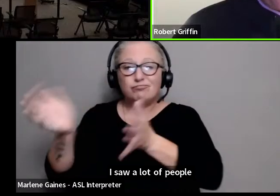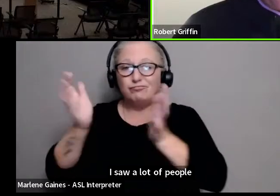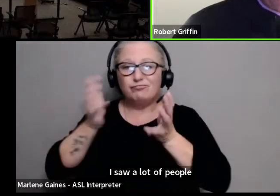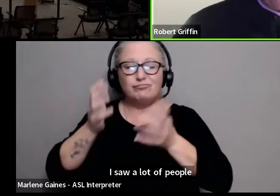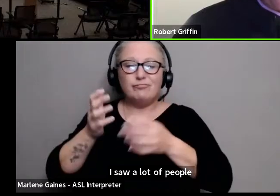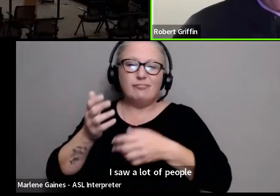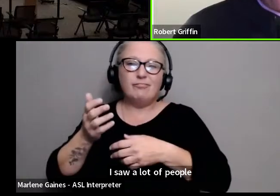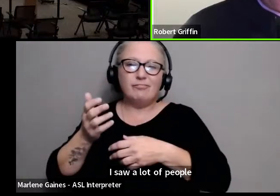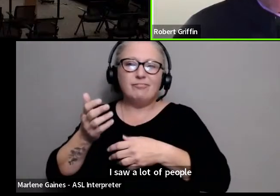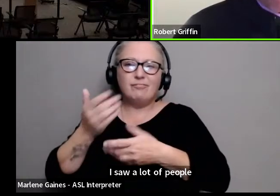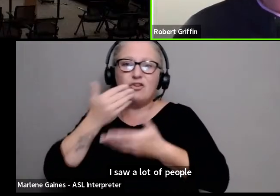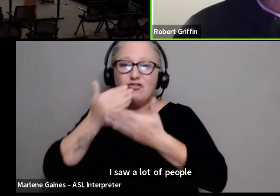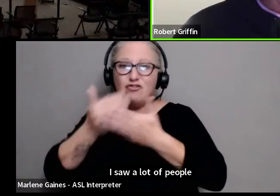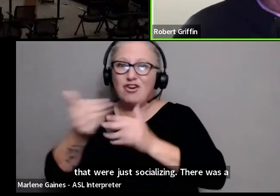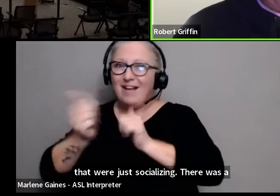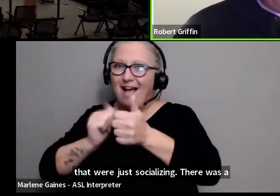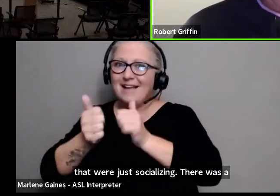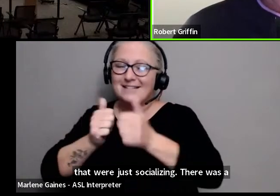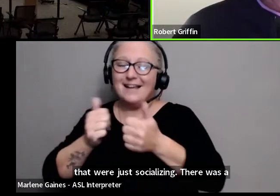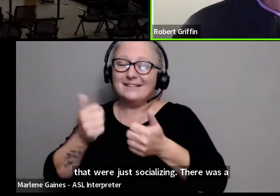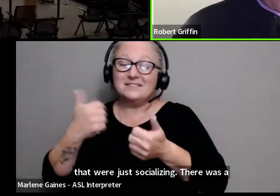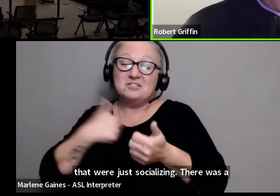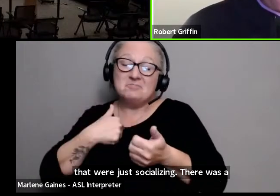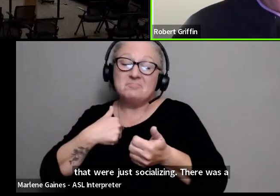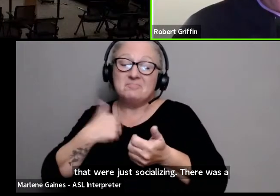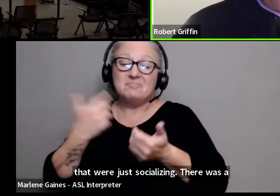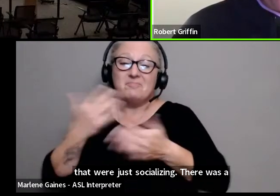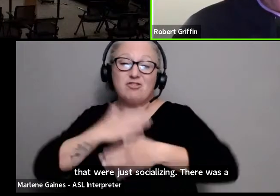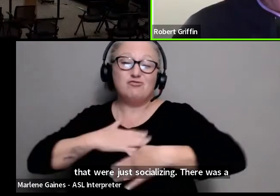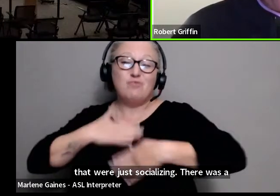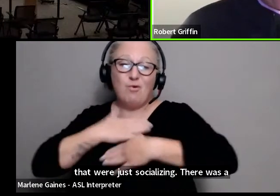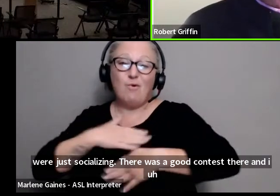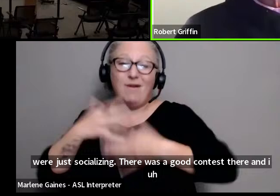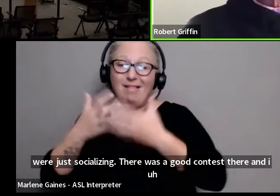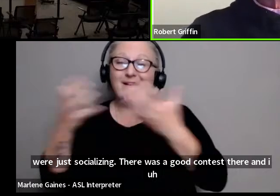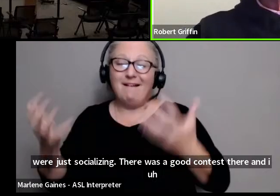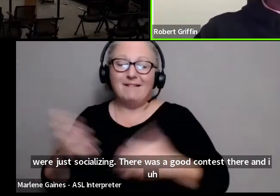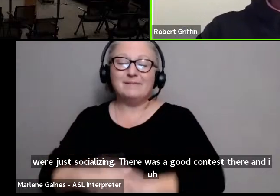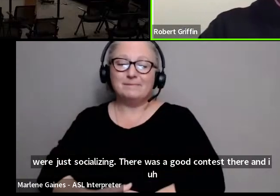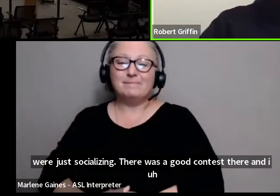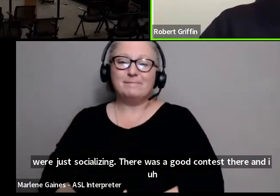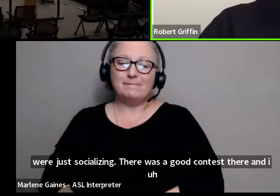There was a good contest there, and I enjoyed it immensely.